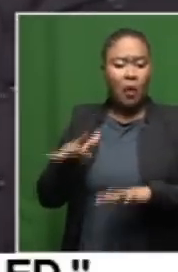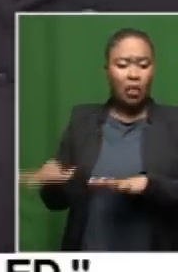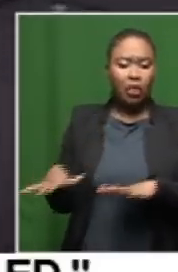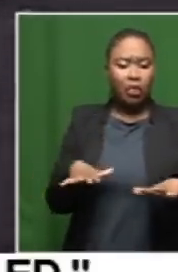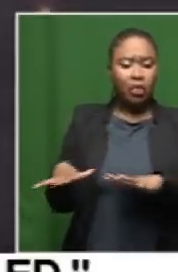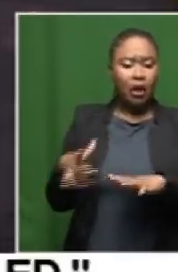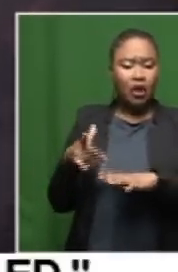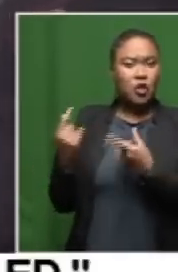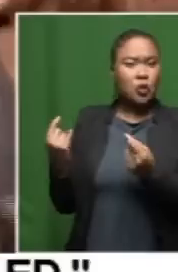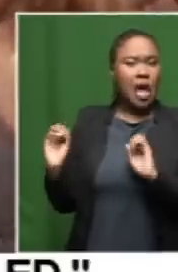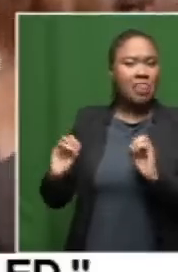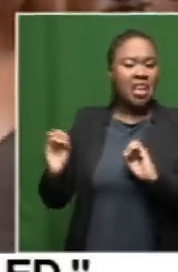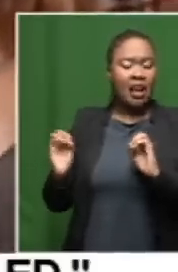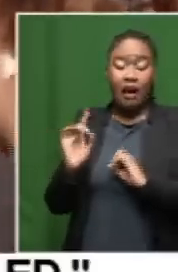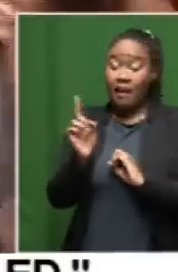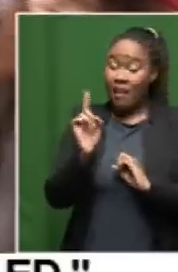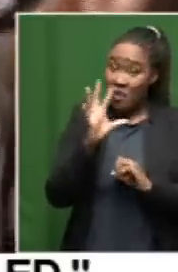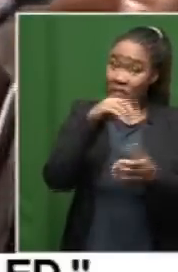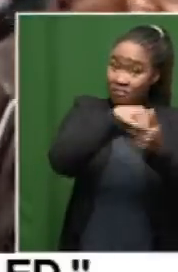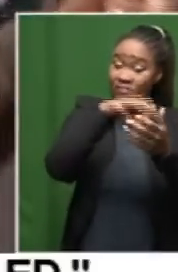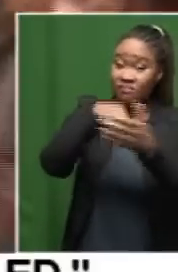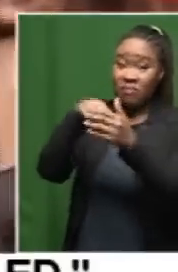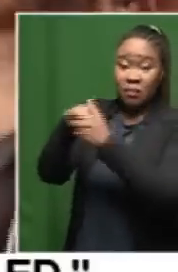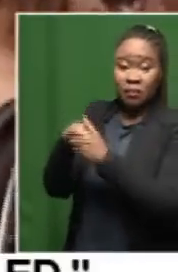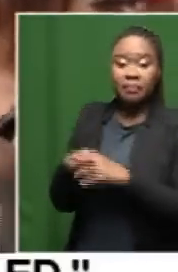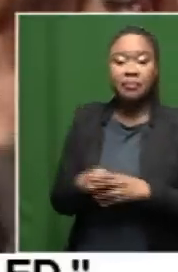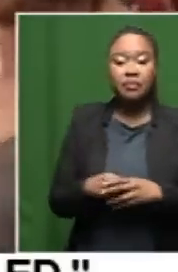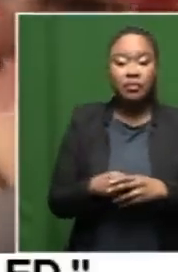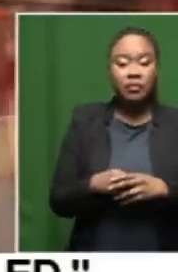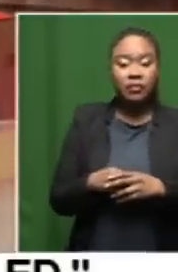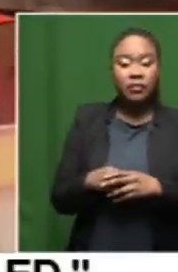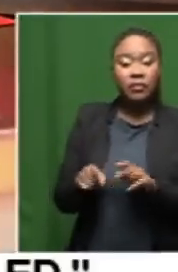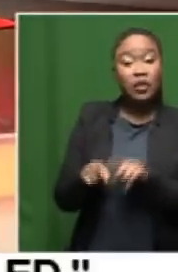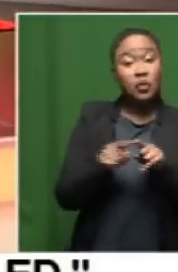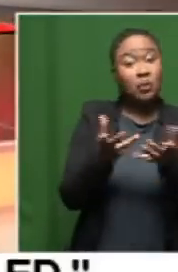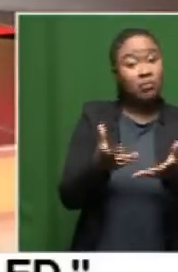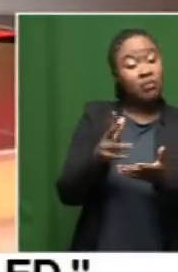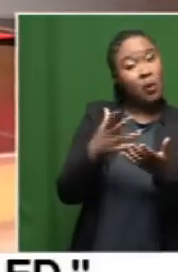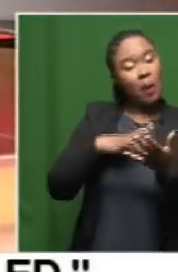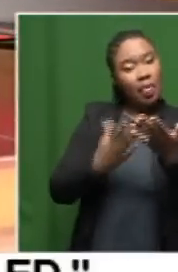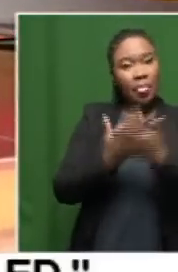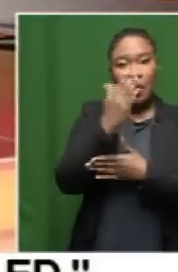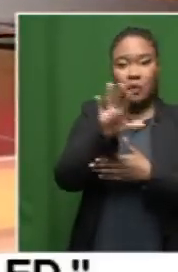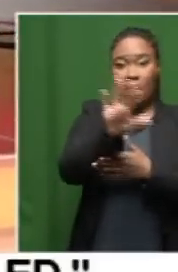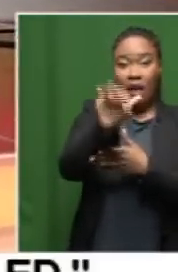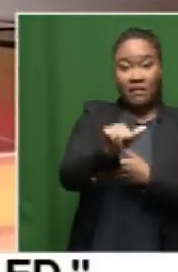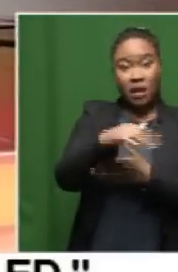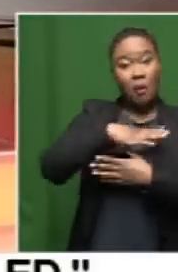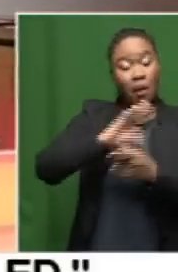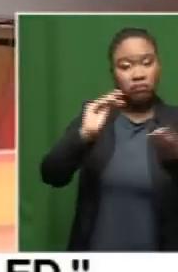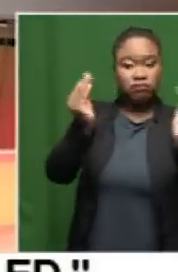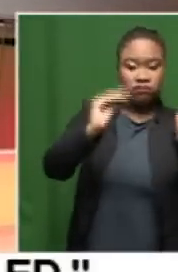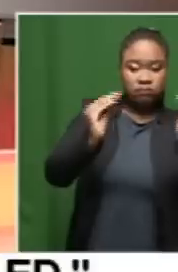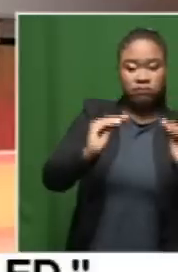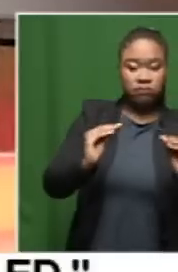played a critical role in that regard. Yeah. But we continue to do so in the construction of a new South Africa, and we've seen that the new South